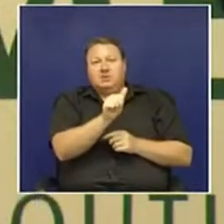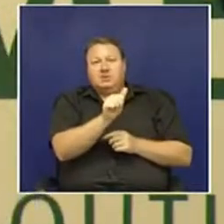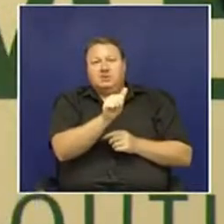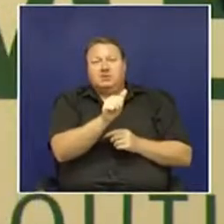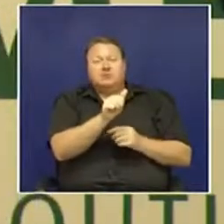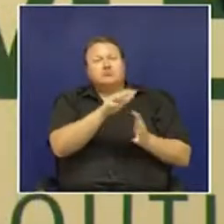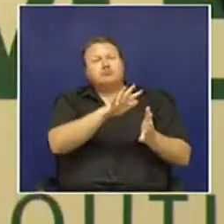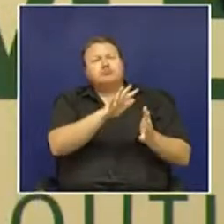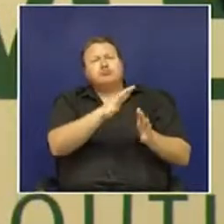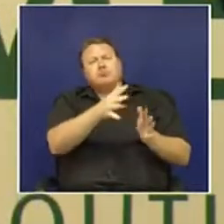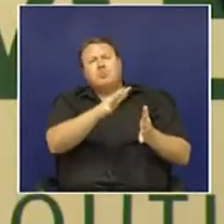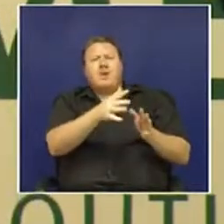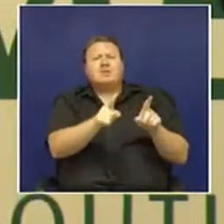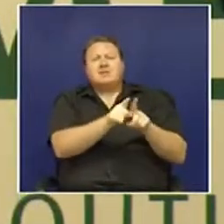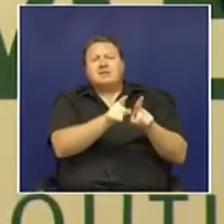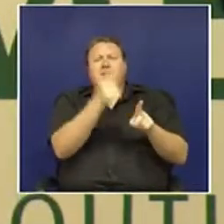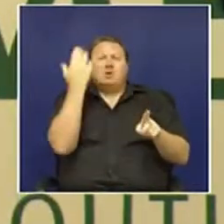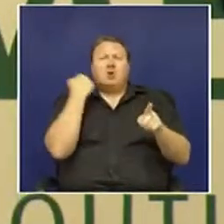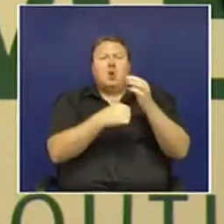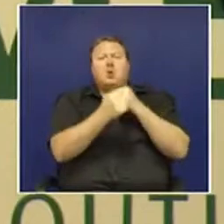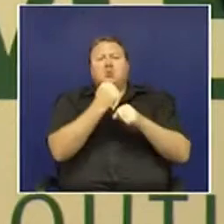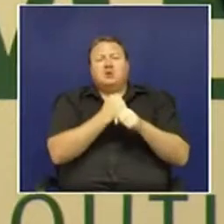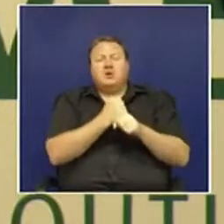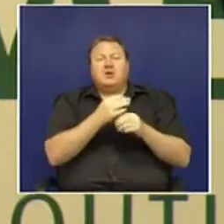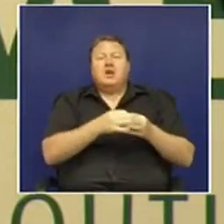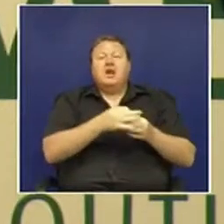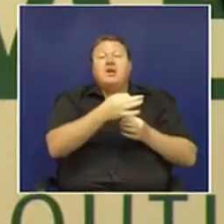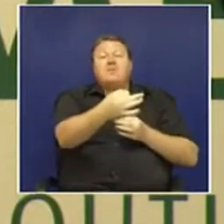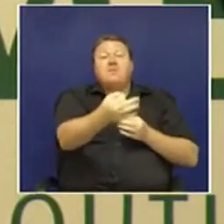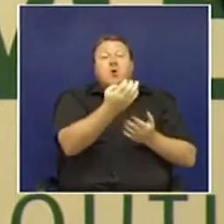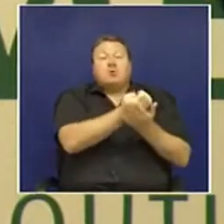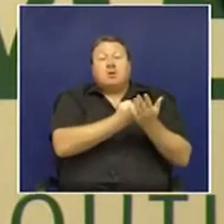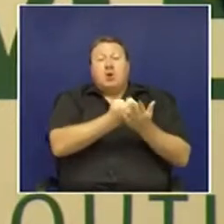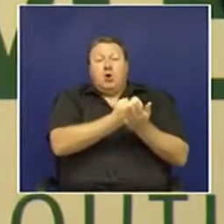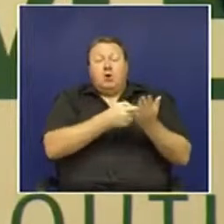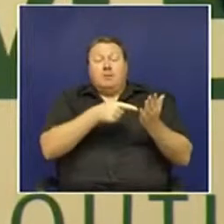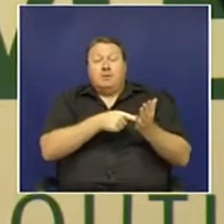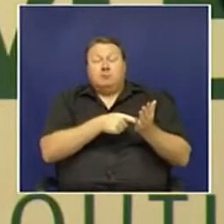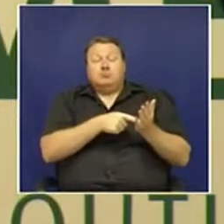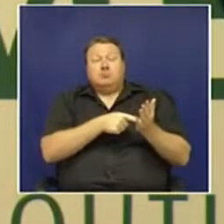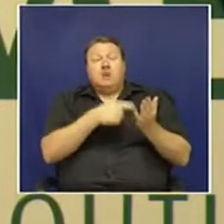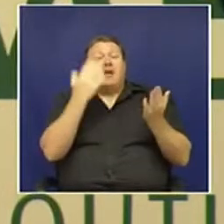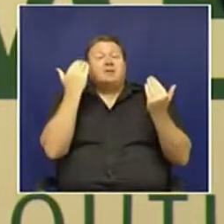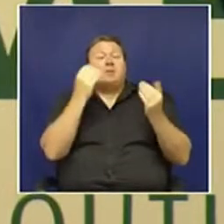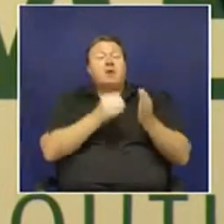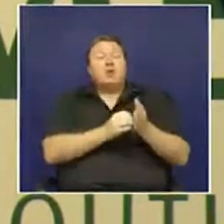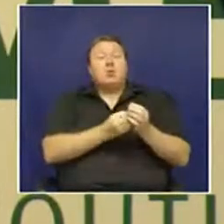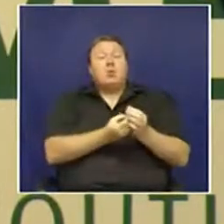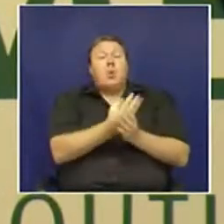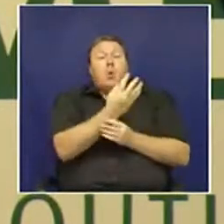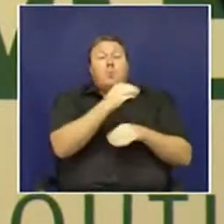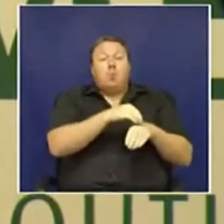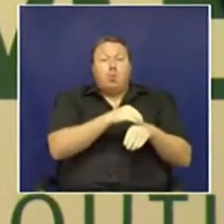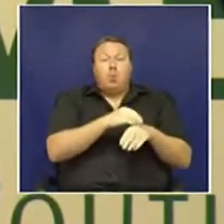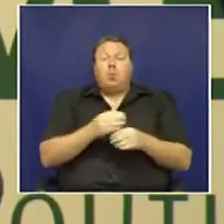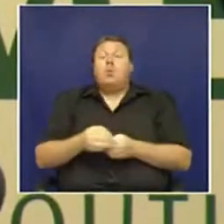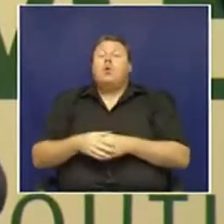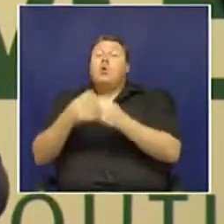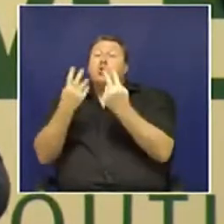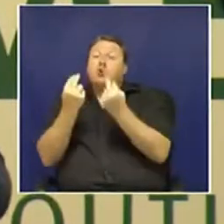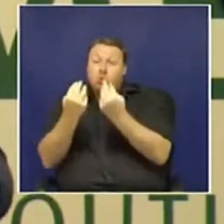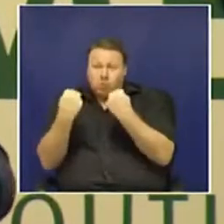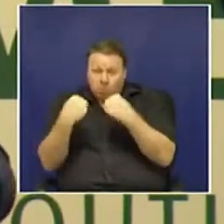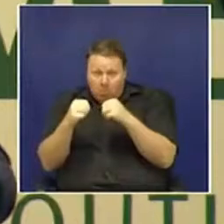outcome. Advanced economies are expected to grow moderately, while emerging markets will continue to